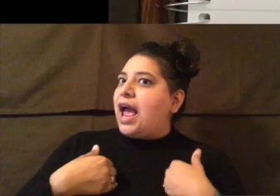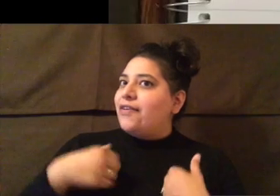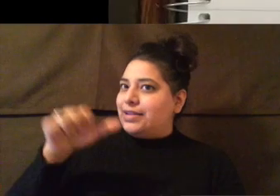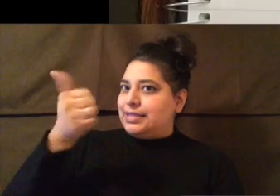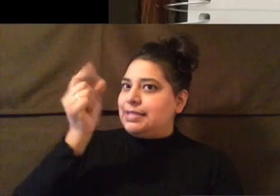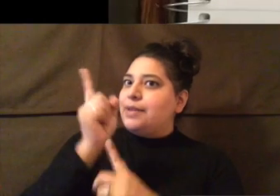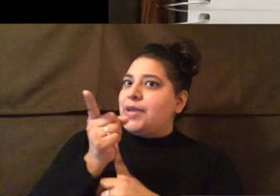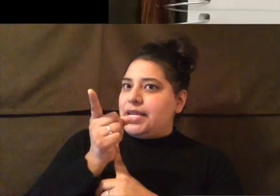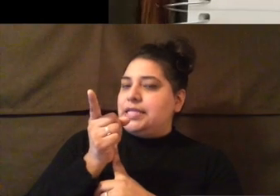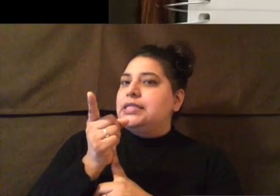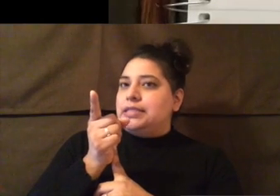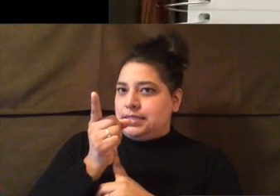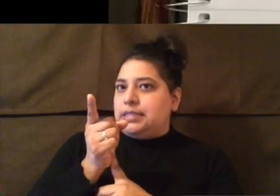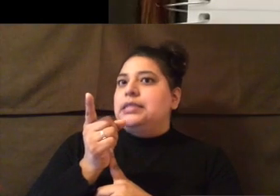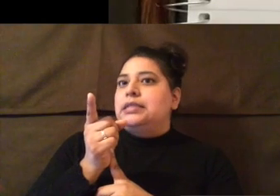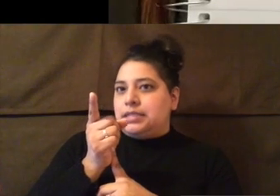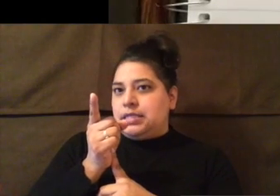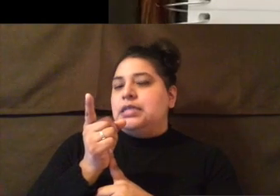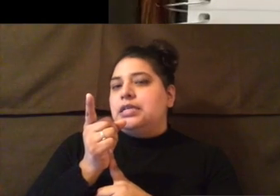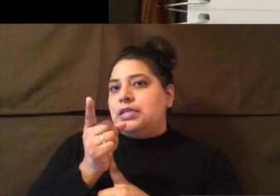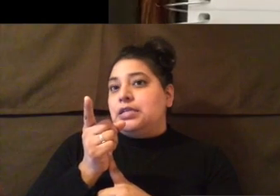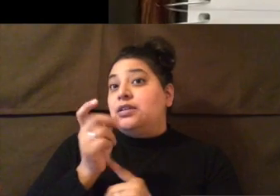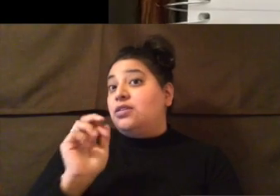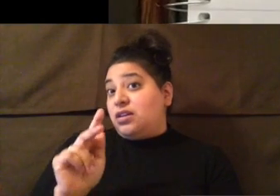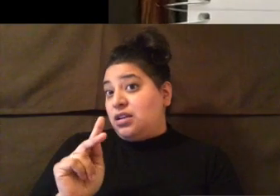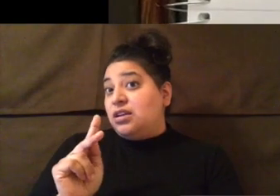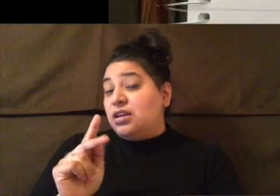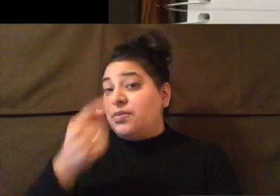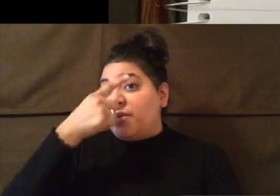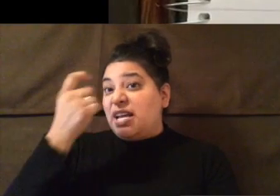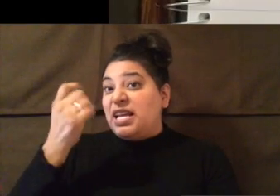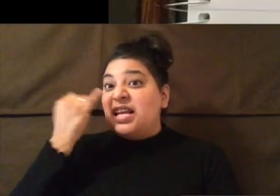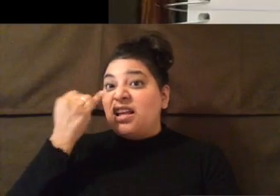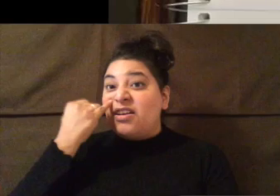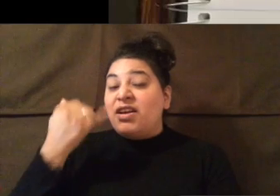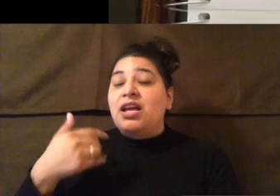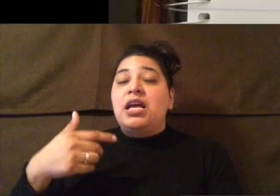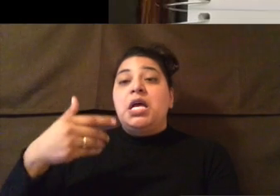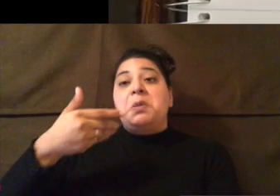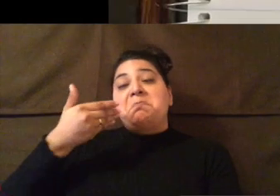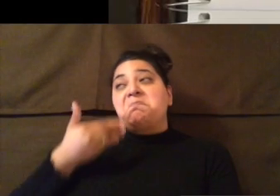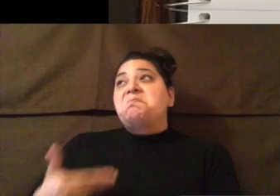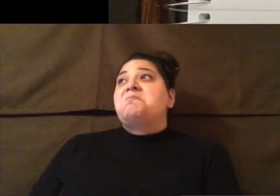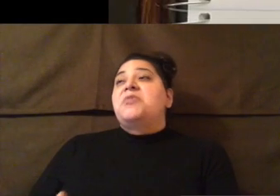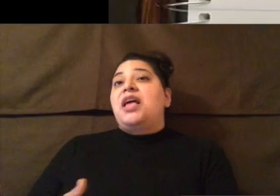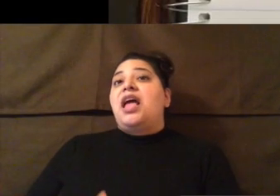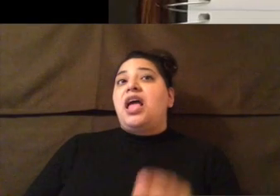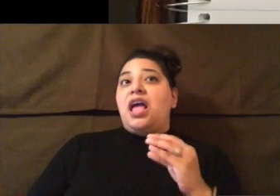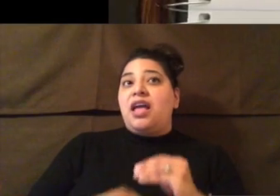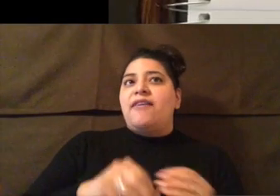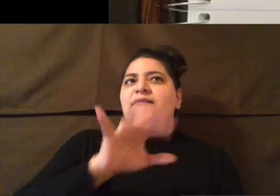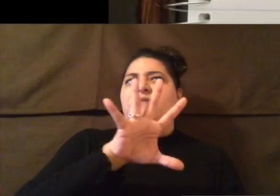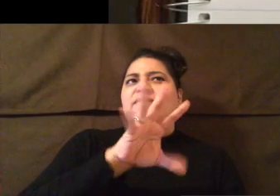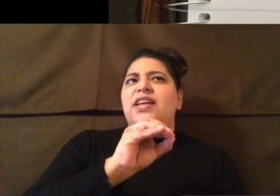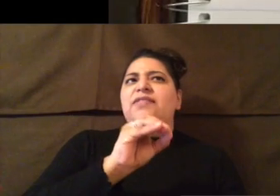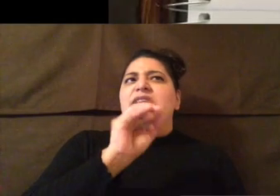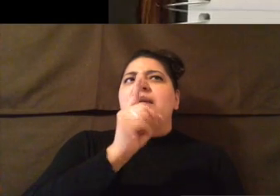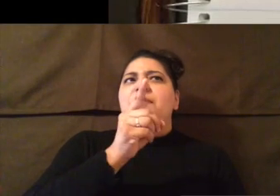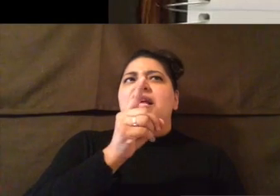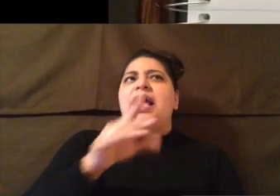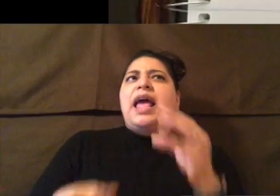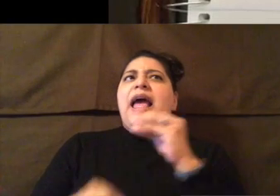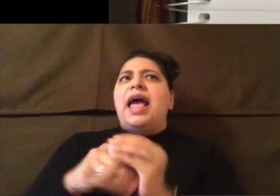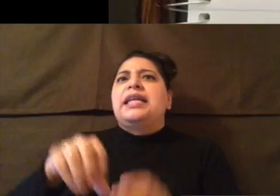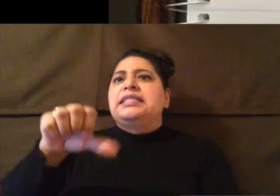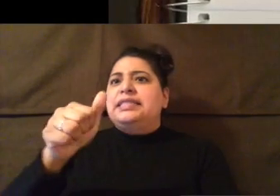You should have gotten 10 minutes. Okay. Because if I do 50